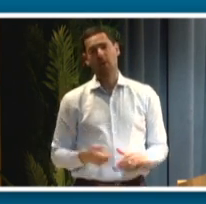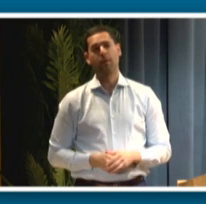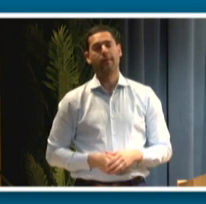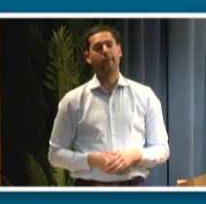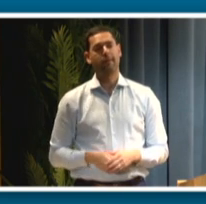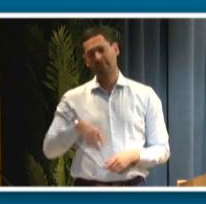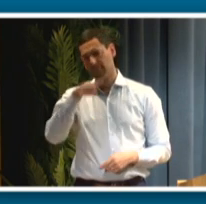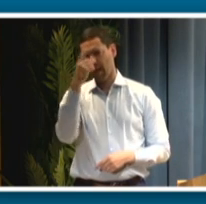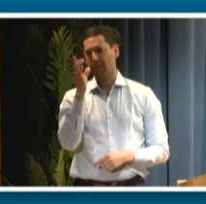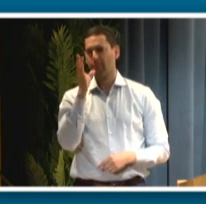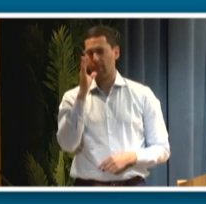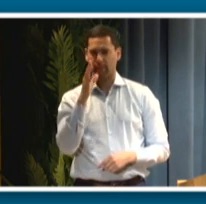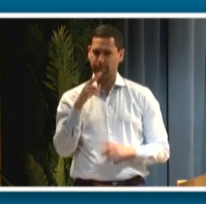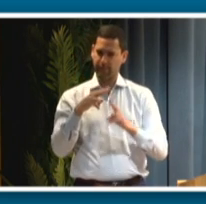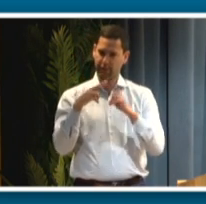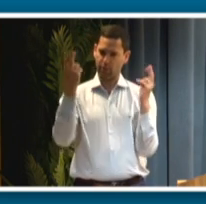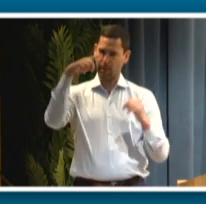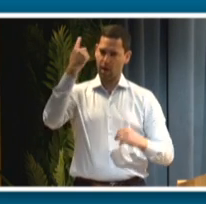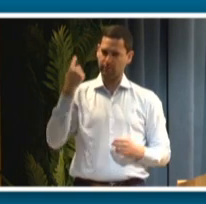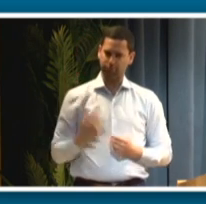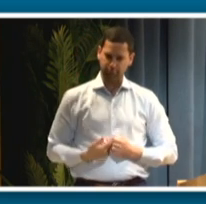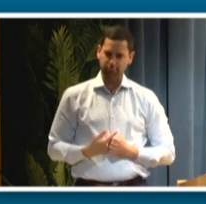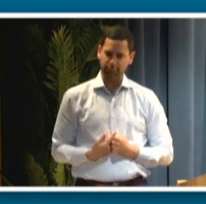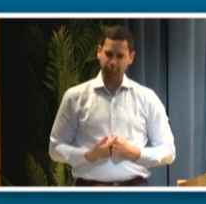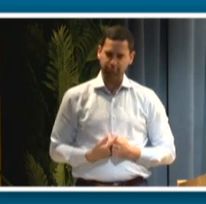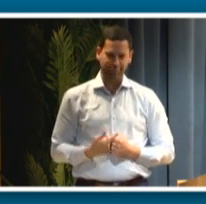moms, black mom, very black.